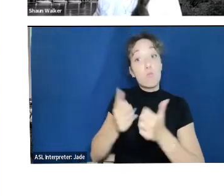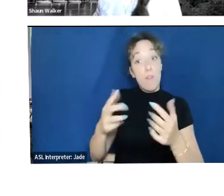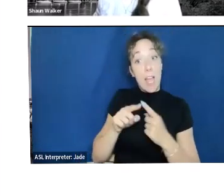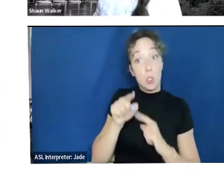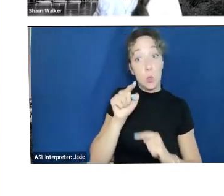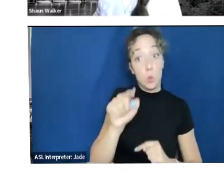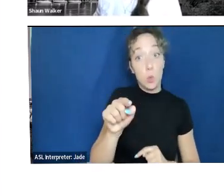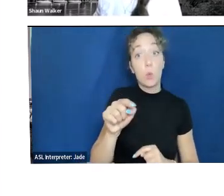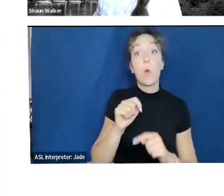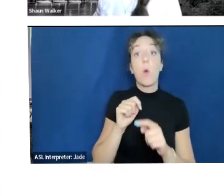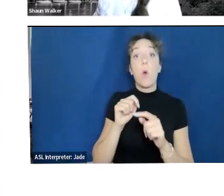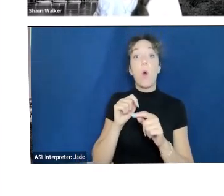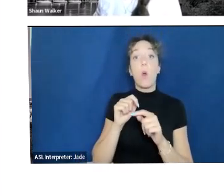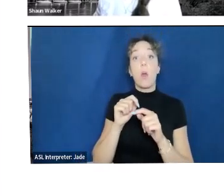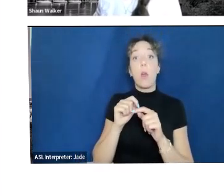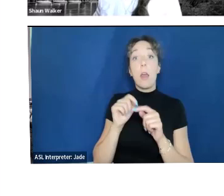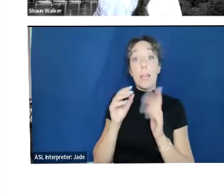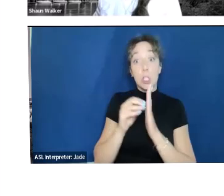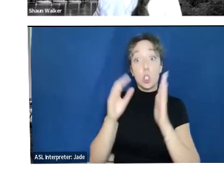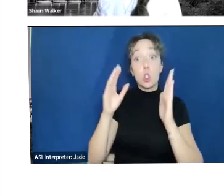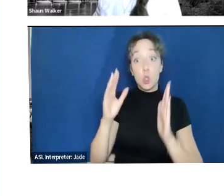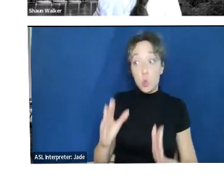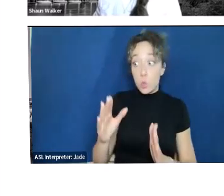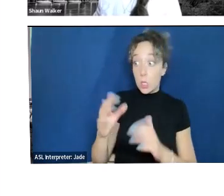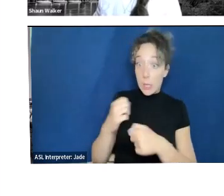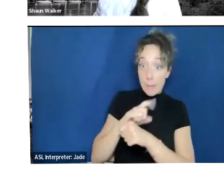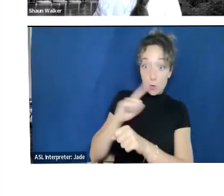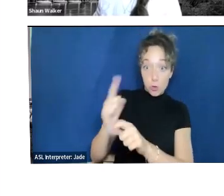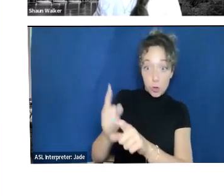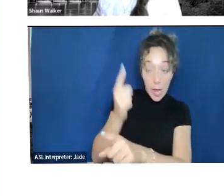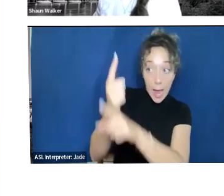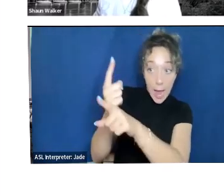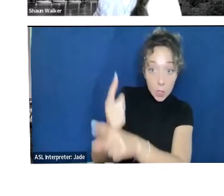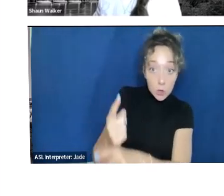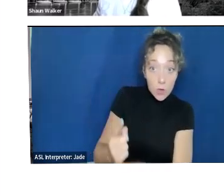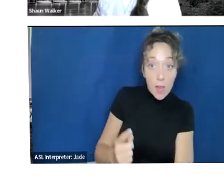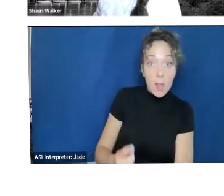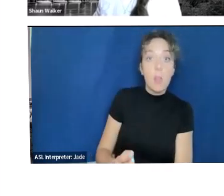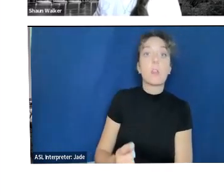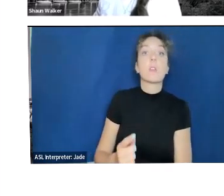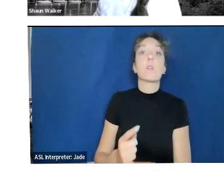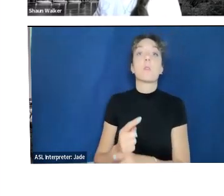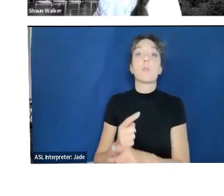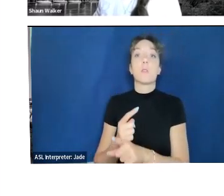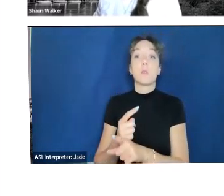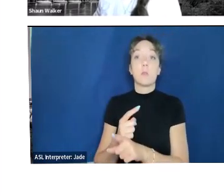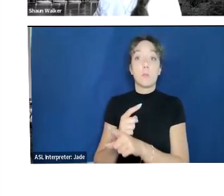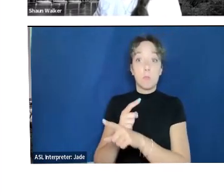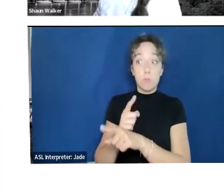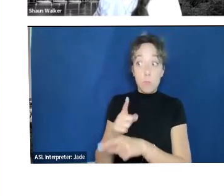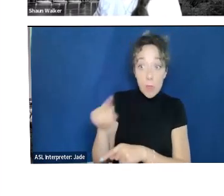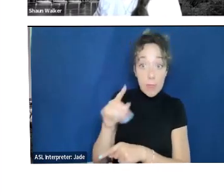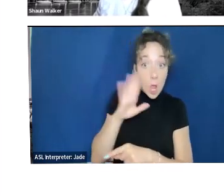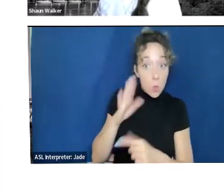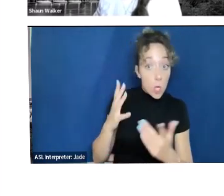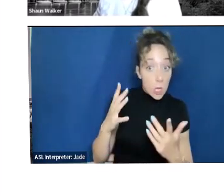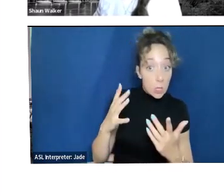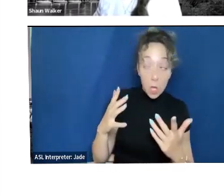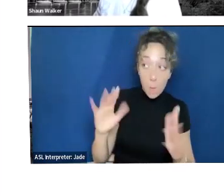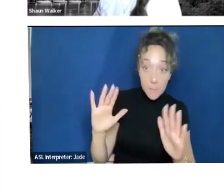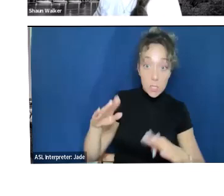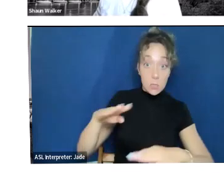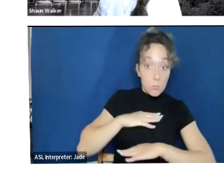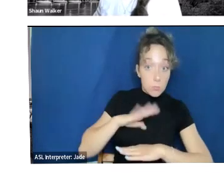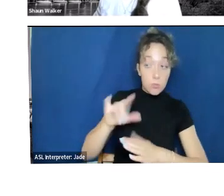you the students that they are accurate, will complete graduation